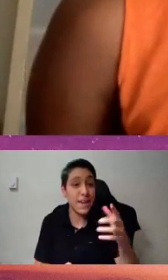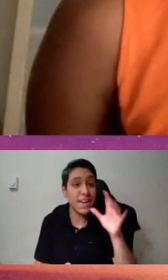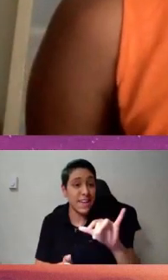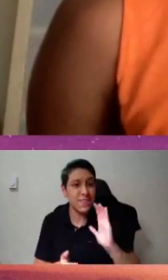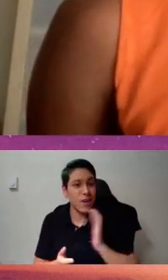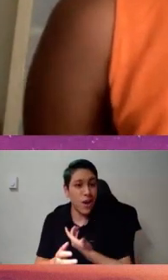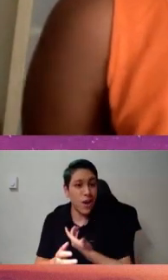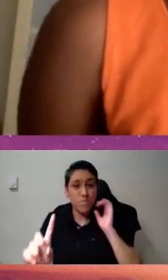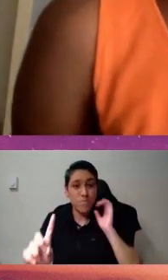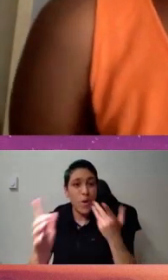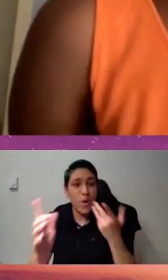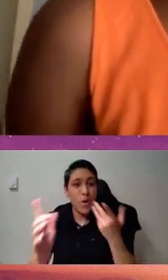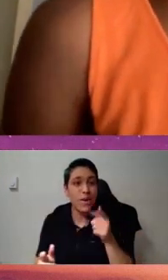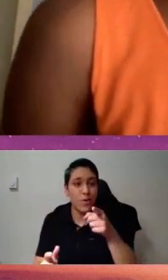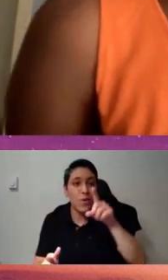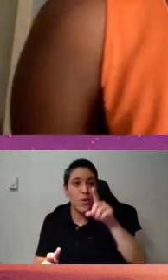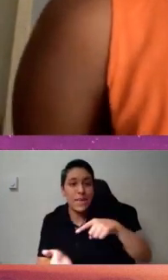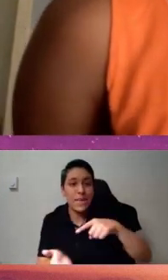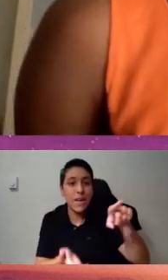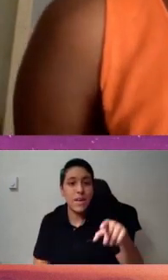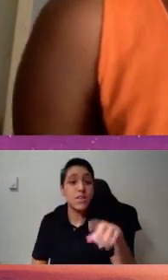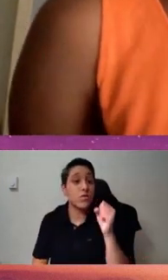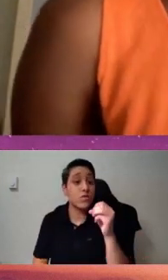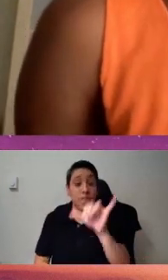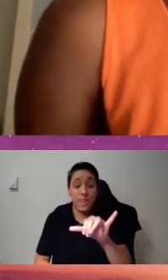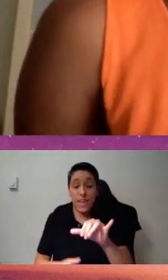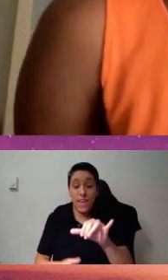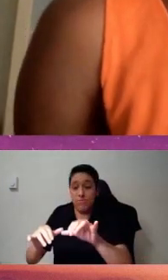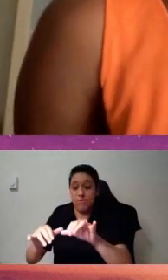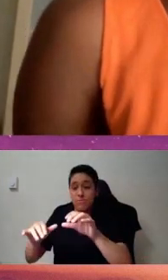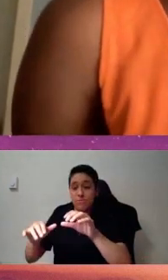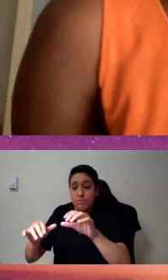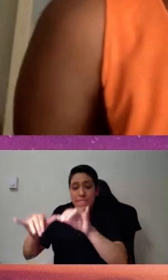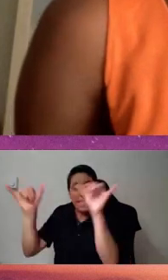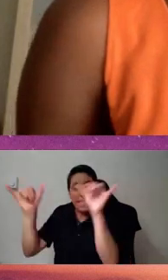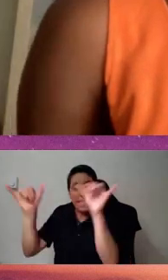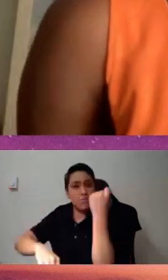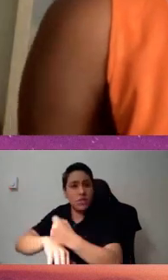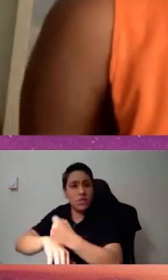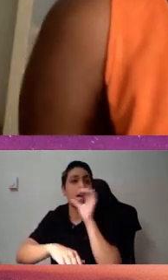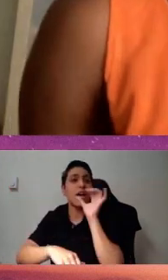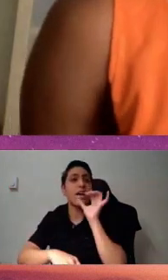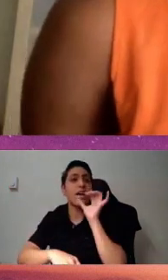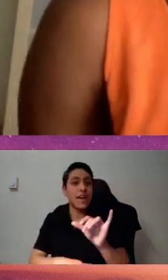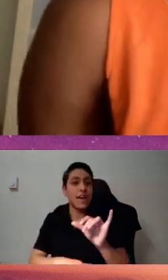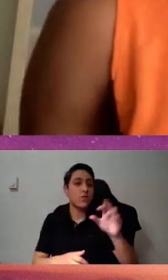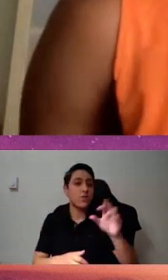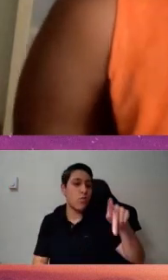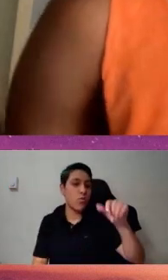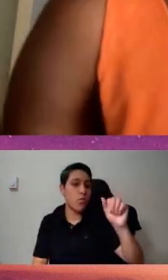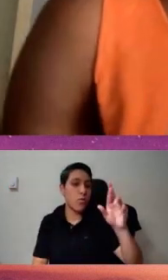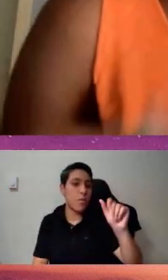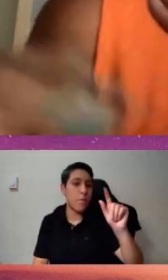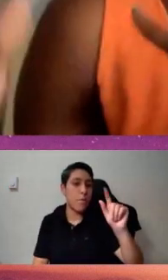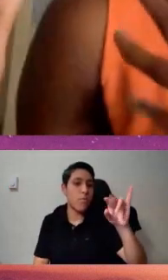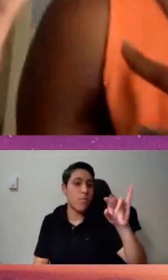yes, decolonization is reparations. It's also abolition. You know, it is destroying the current